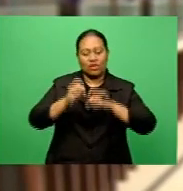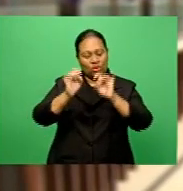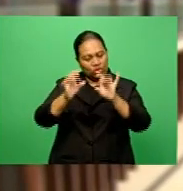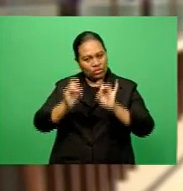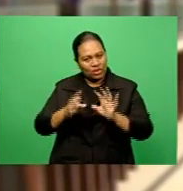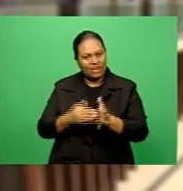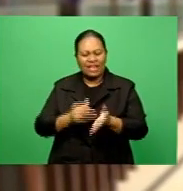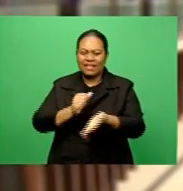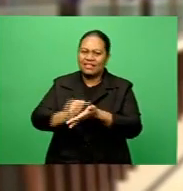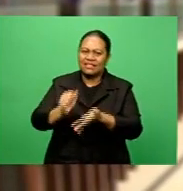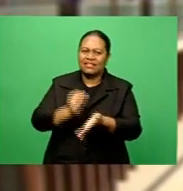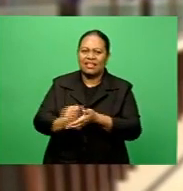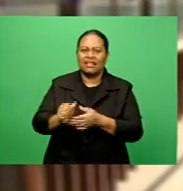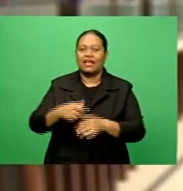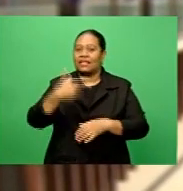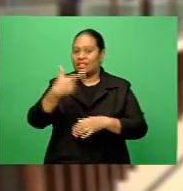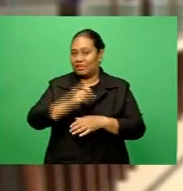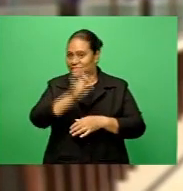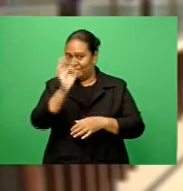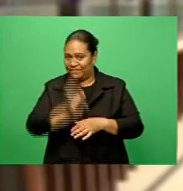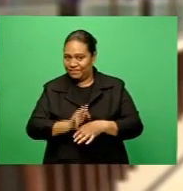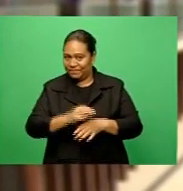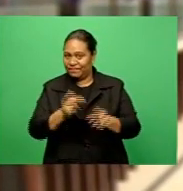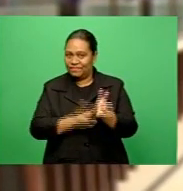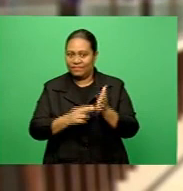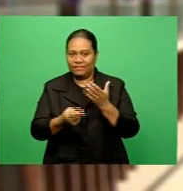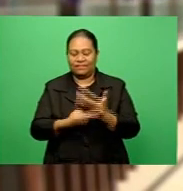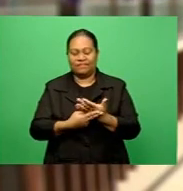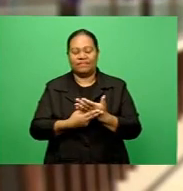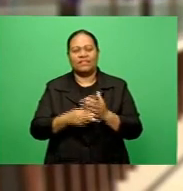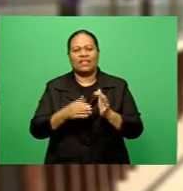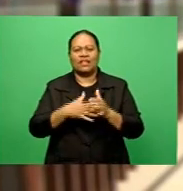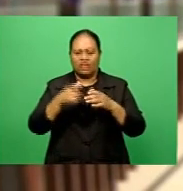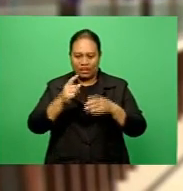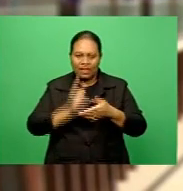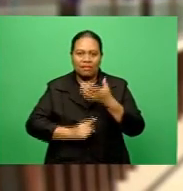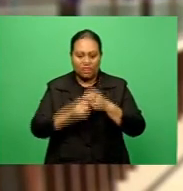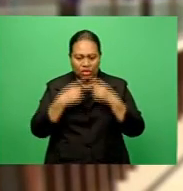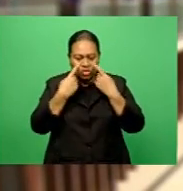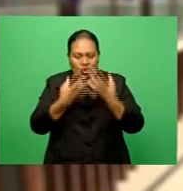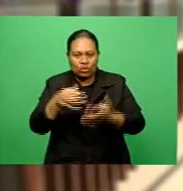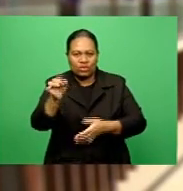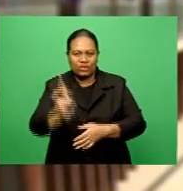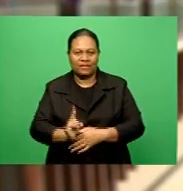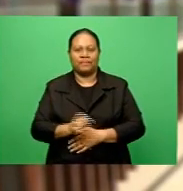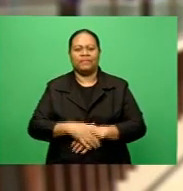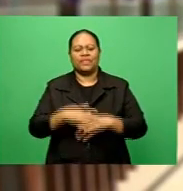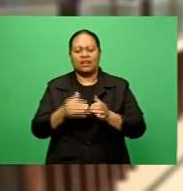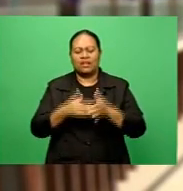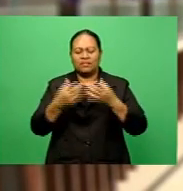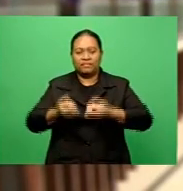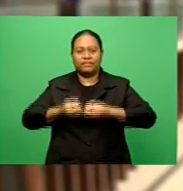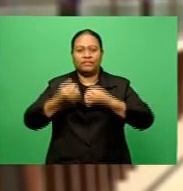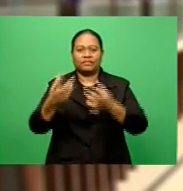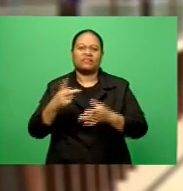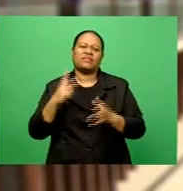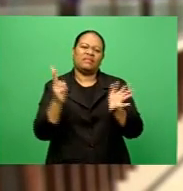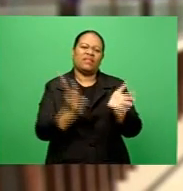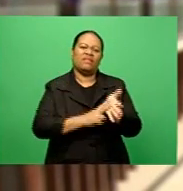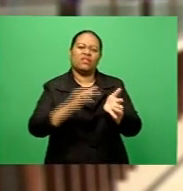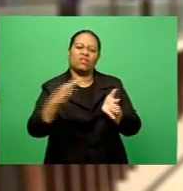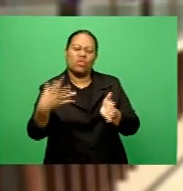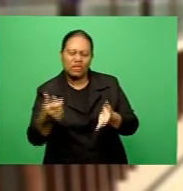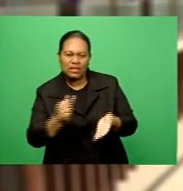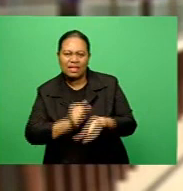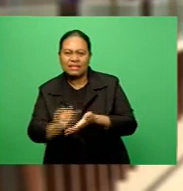retail sales jumped 7% in November, according to stats released today. This was partly contributed by Victoria's retail